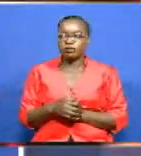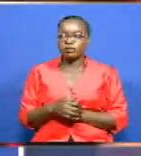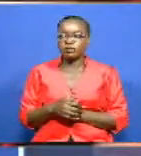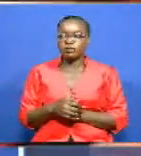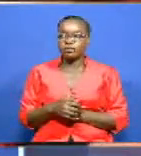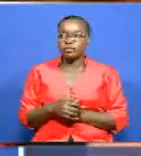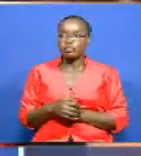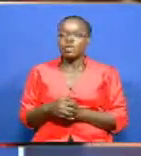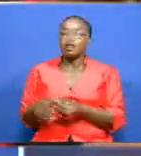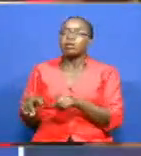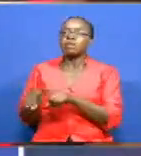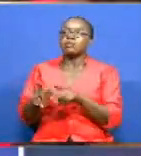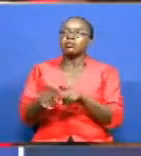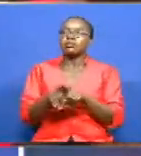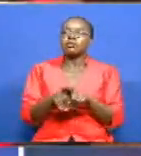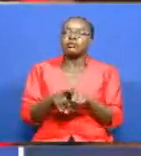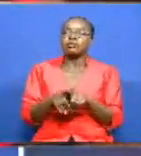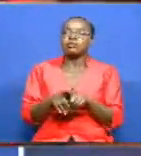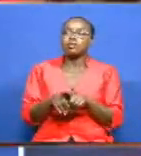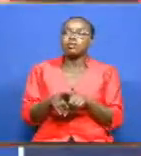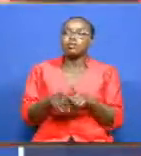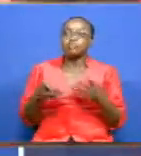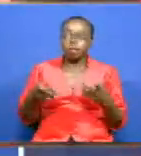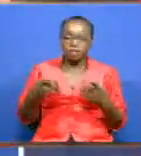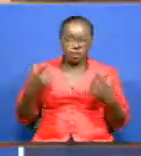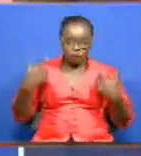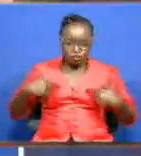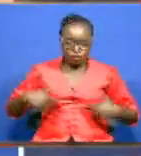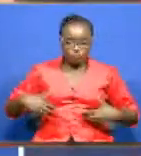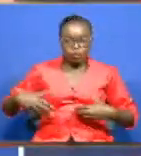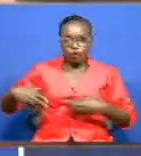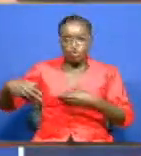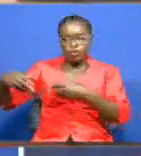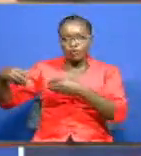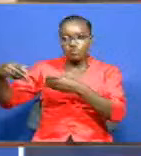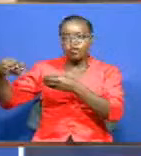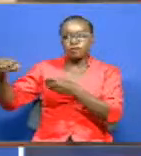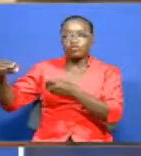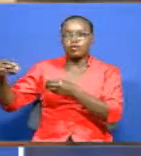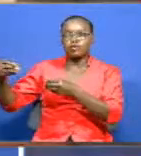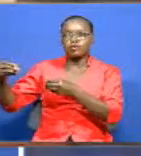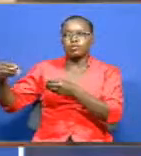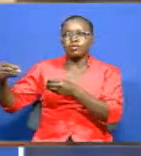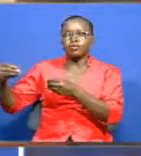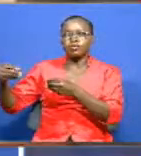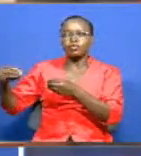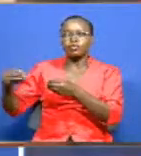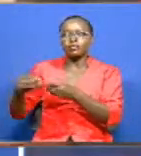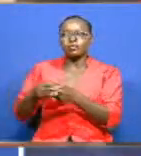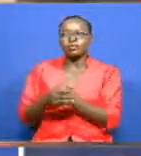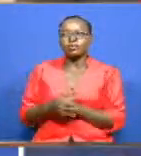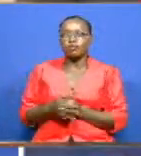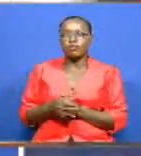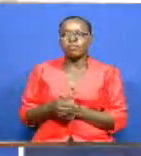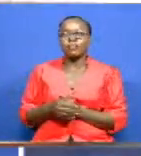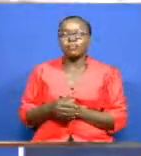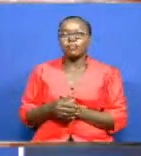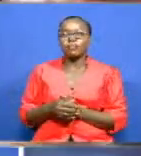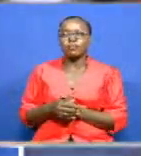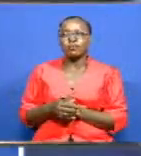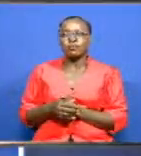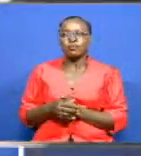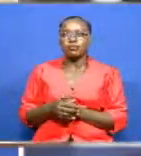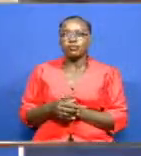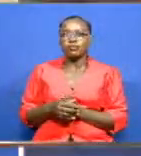And in the same breath, Maraga was derobed. Evans Gisheru retired, succeeded by Dr. William Mutu. He